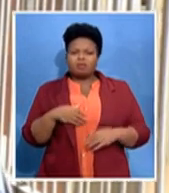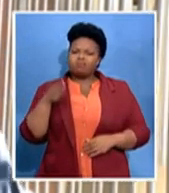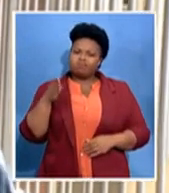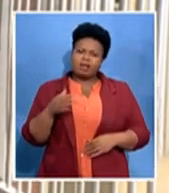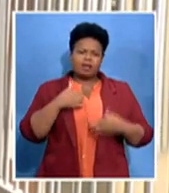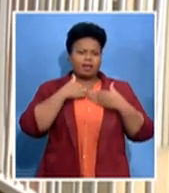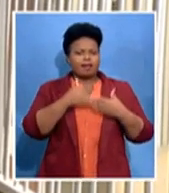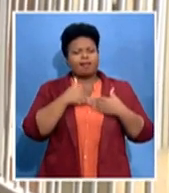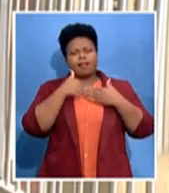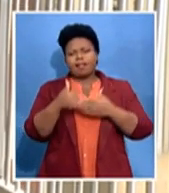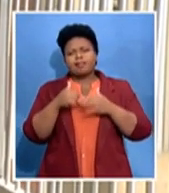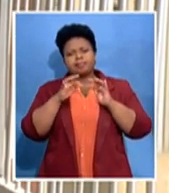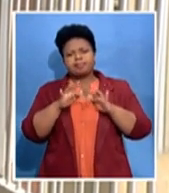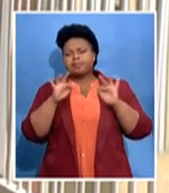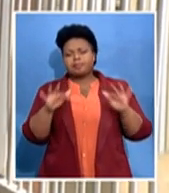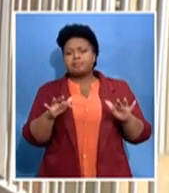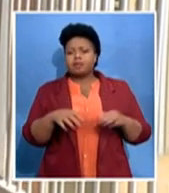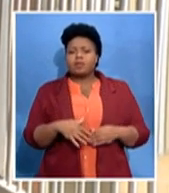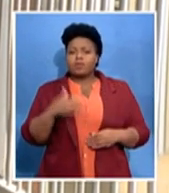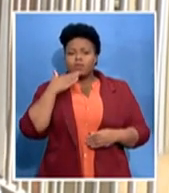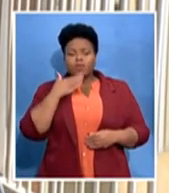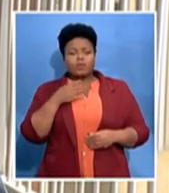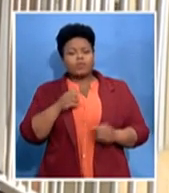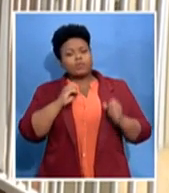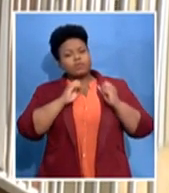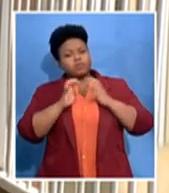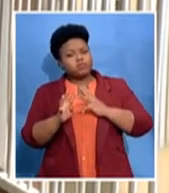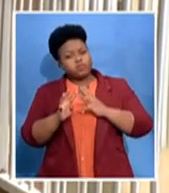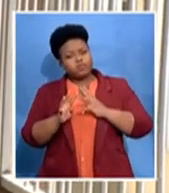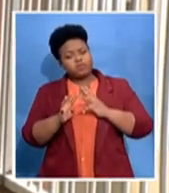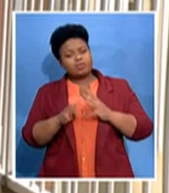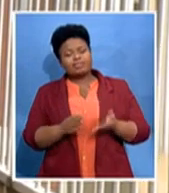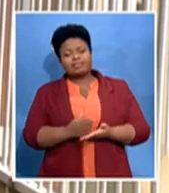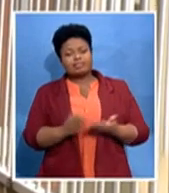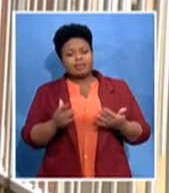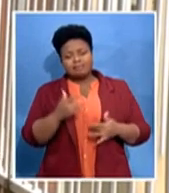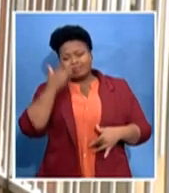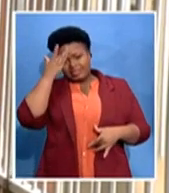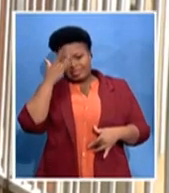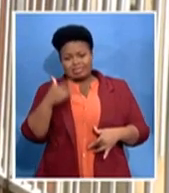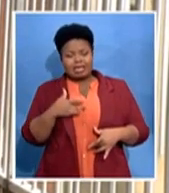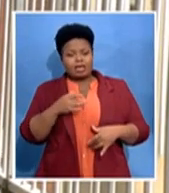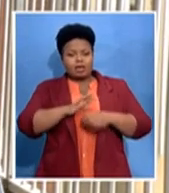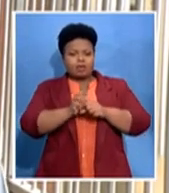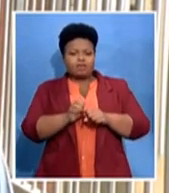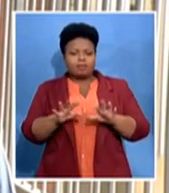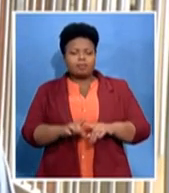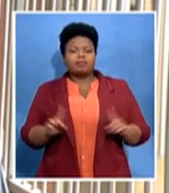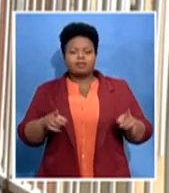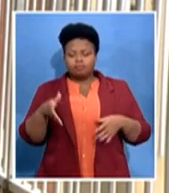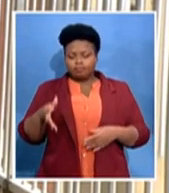coming, with the infection of COVID-19. But with me is the HOD of Health in